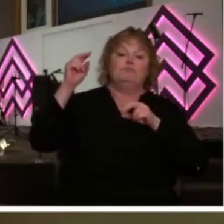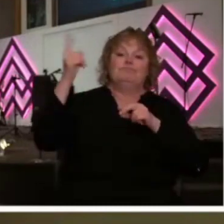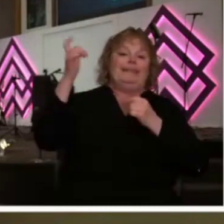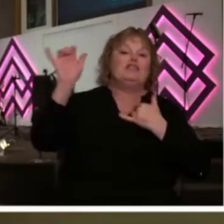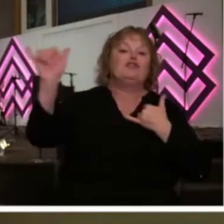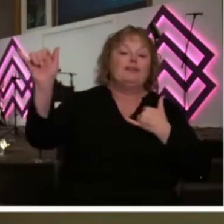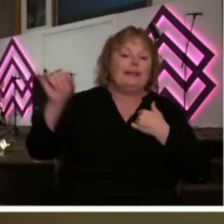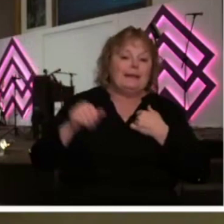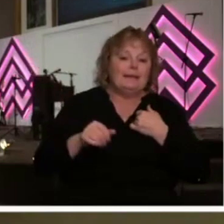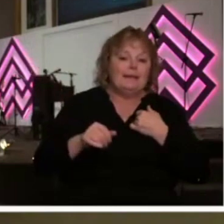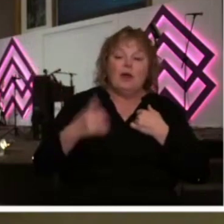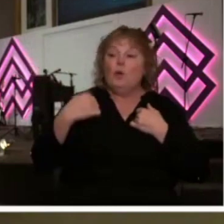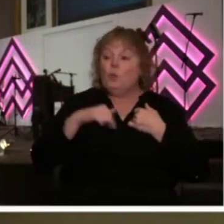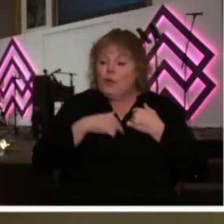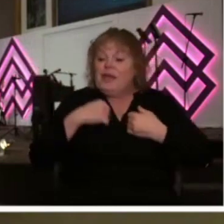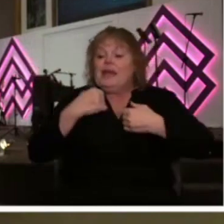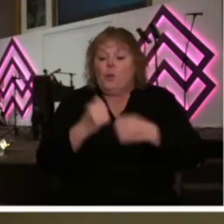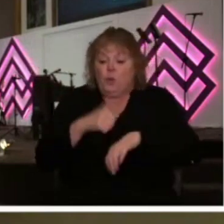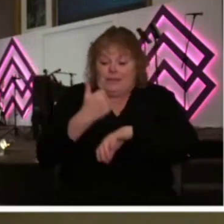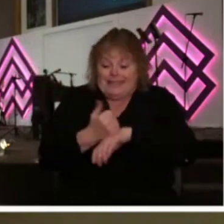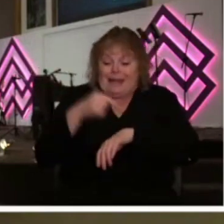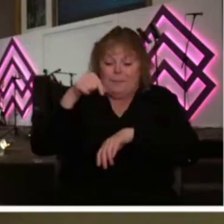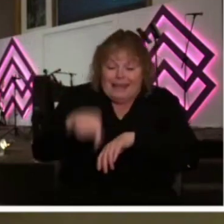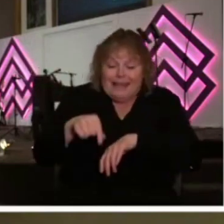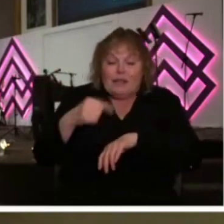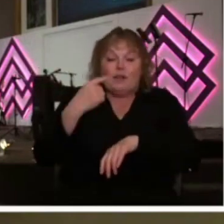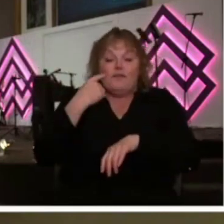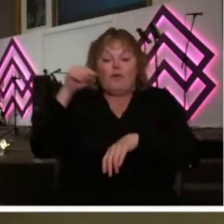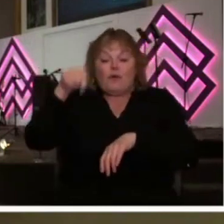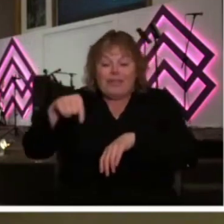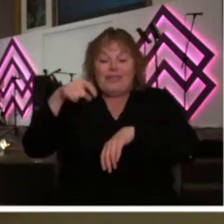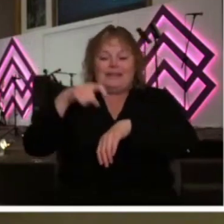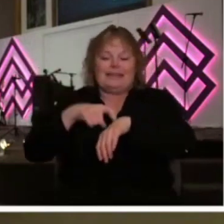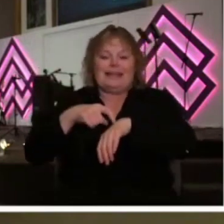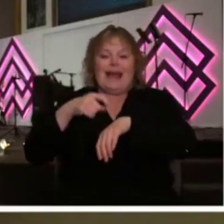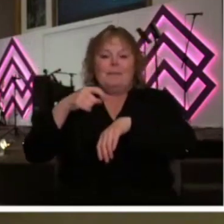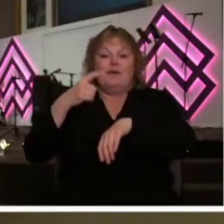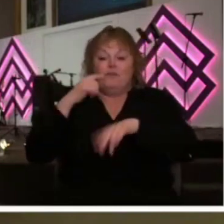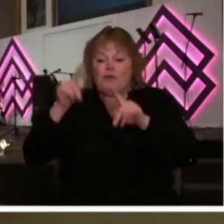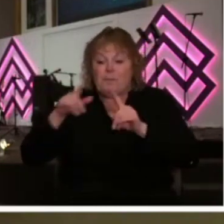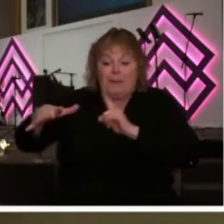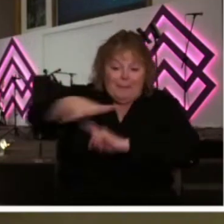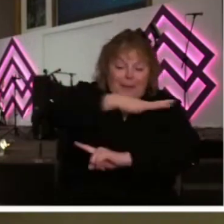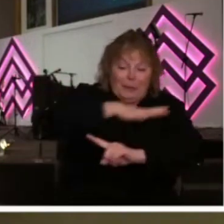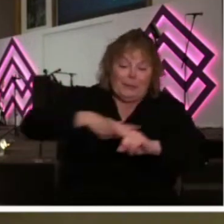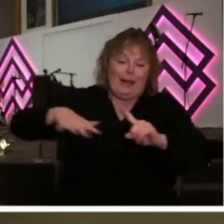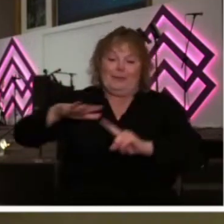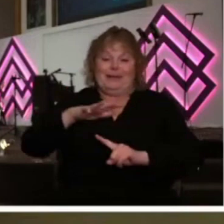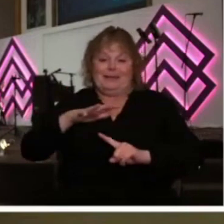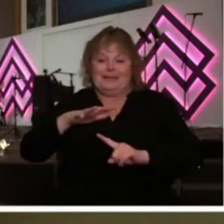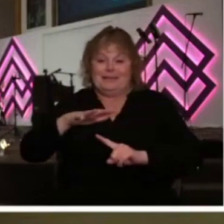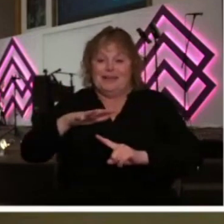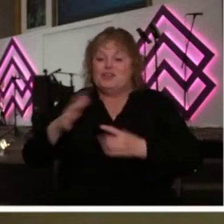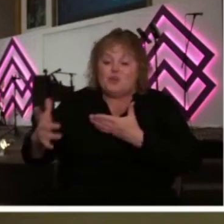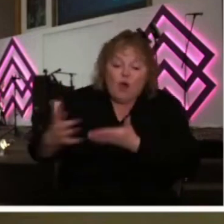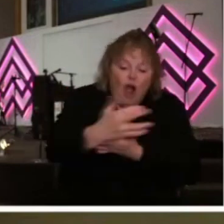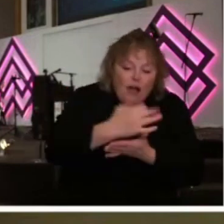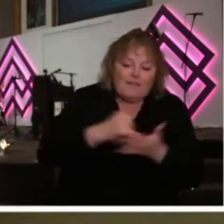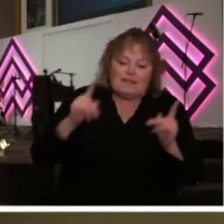time, in our city, for just a moment like this. You are called and created for this